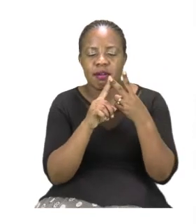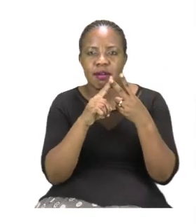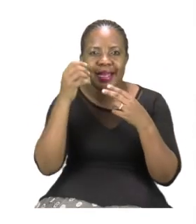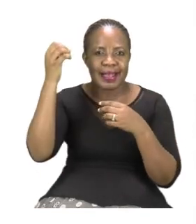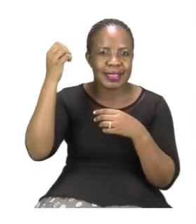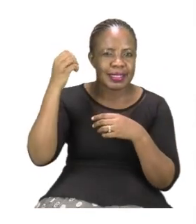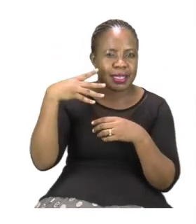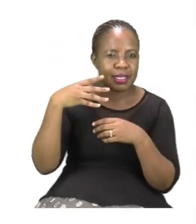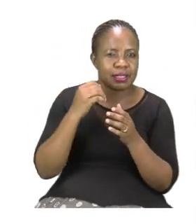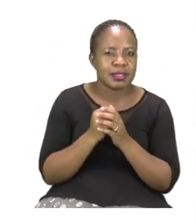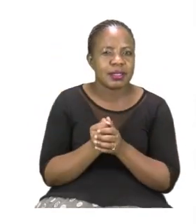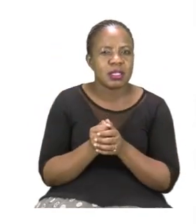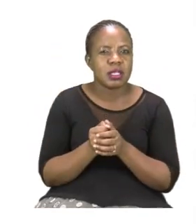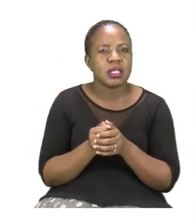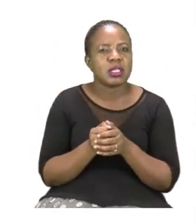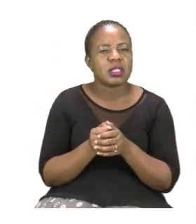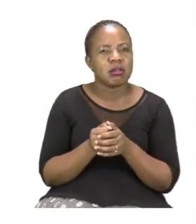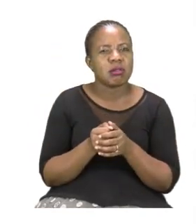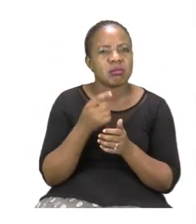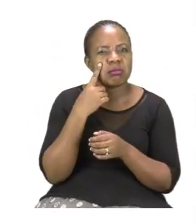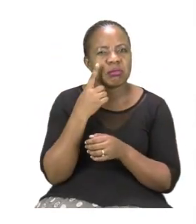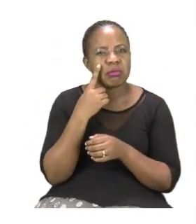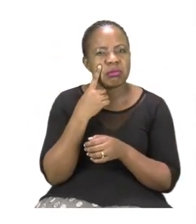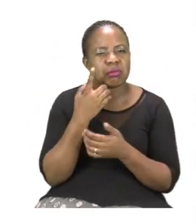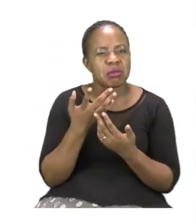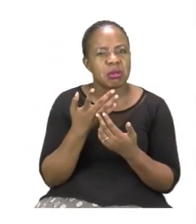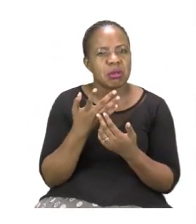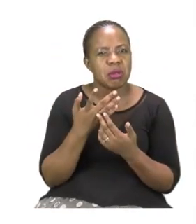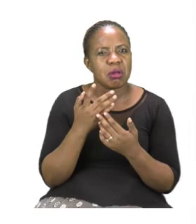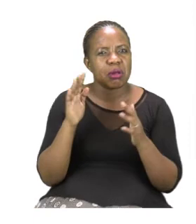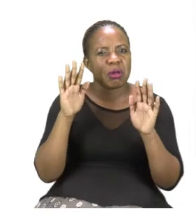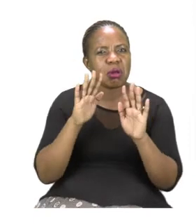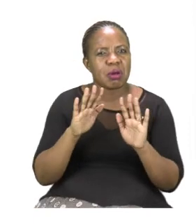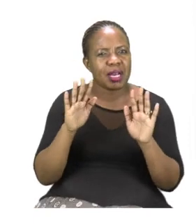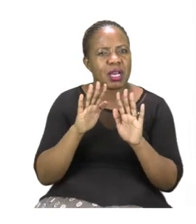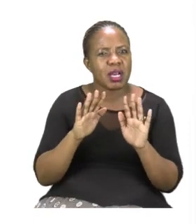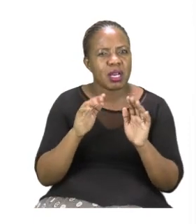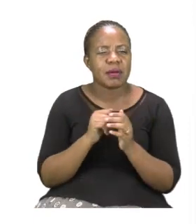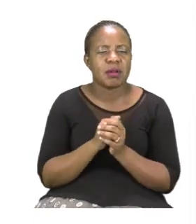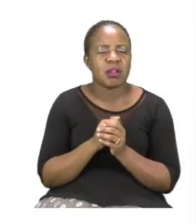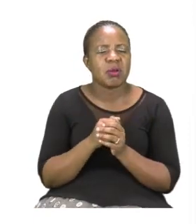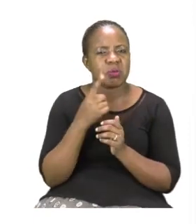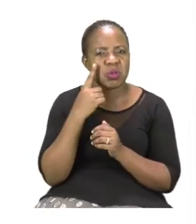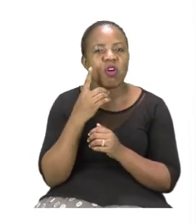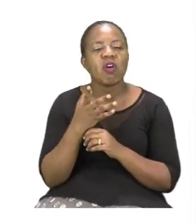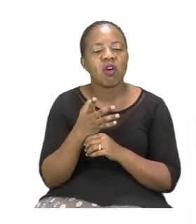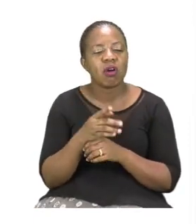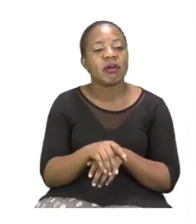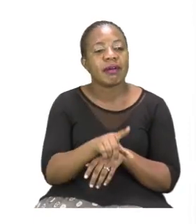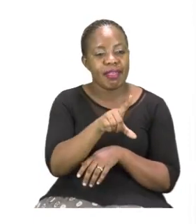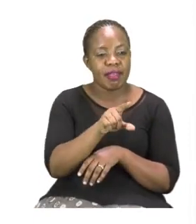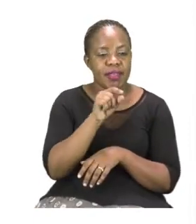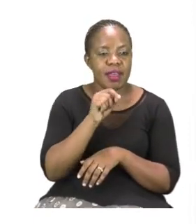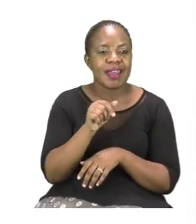the color that we can see because we want the yellow